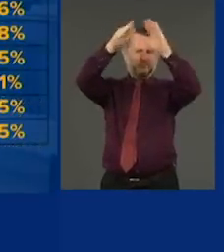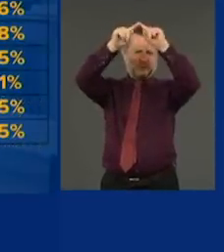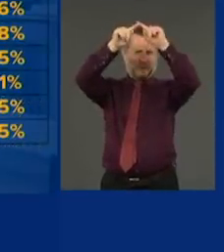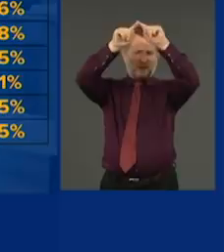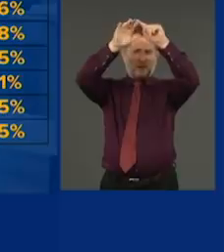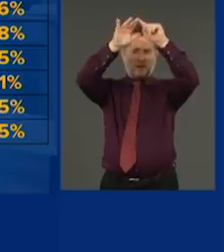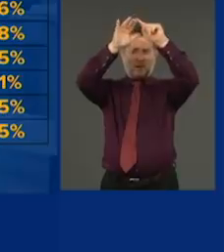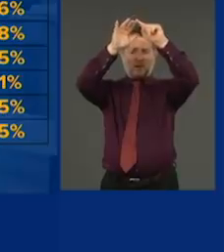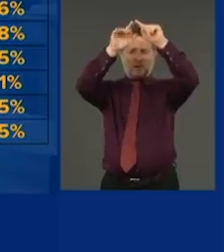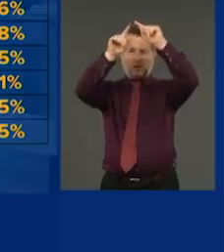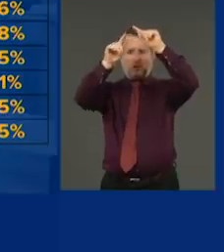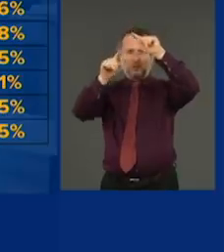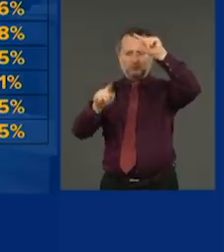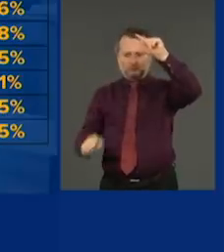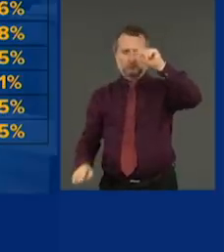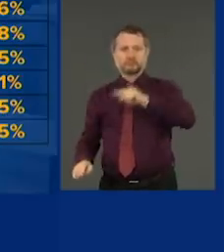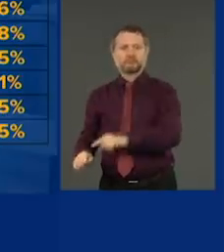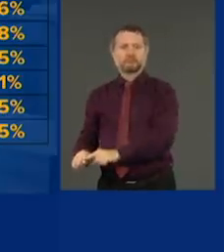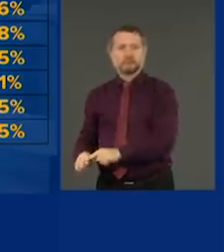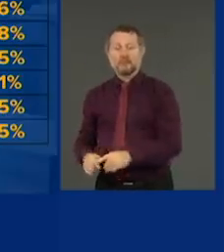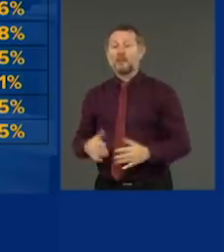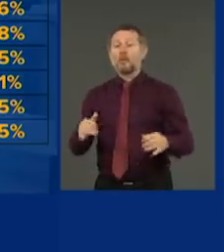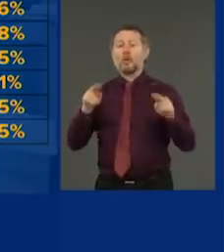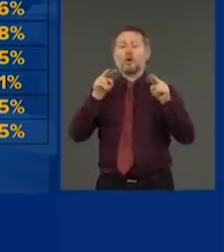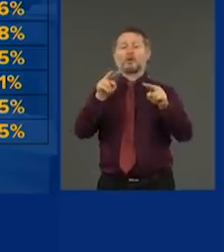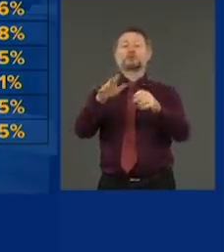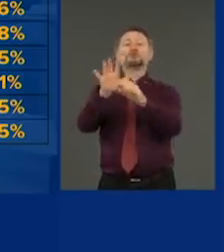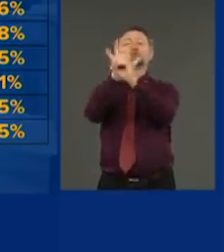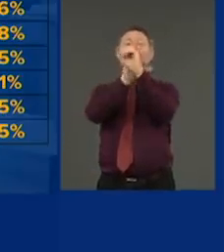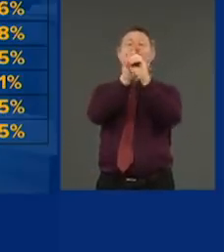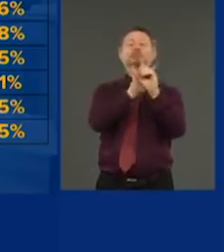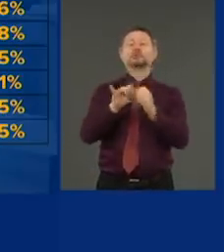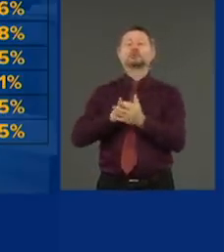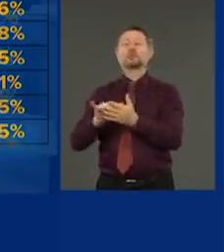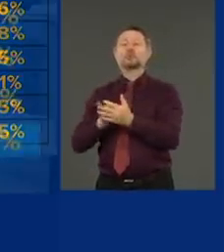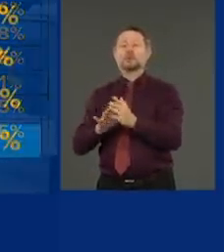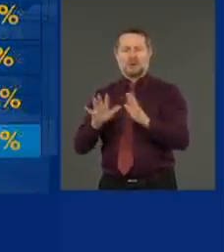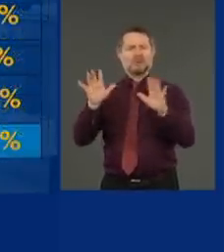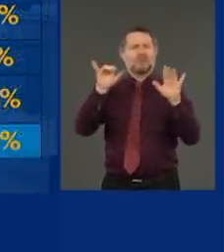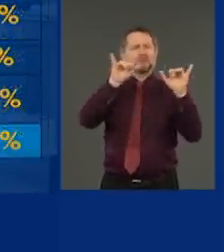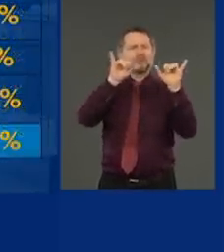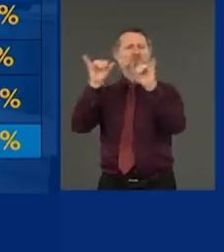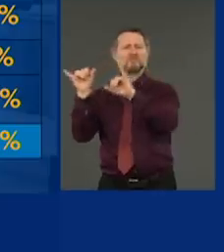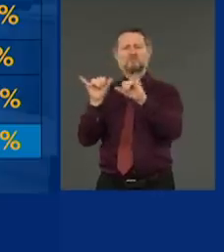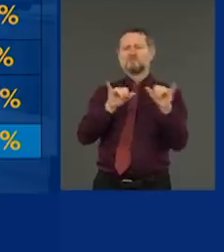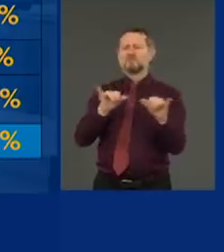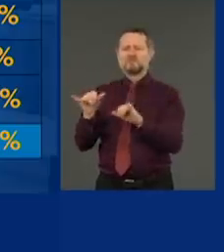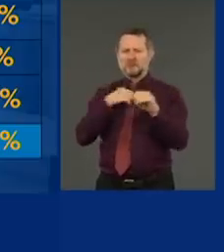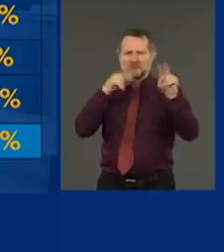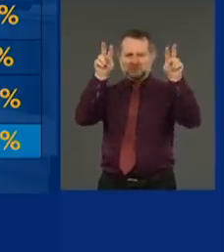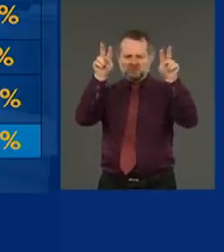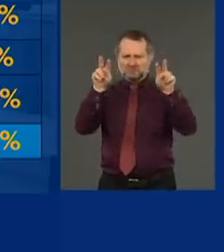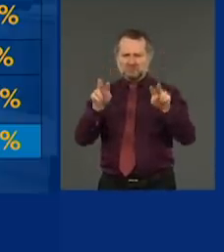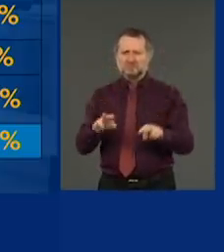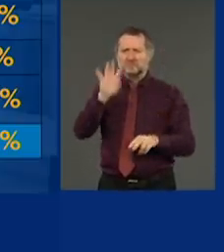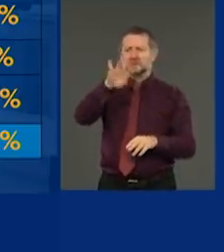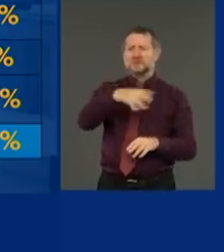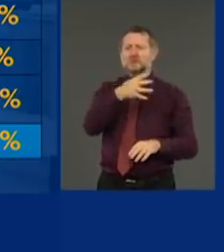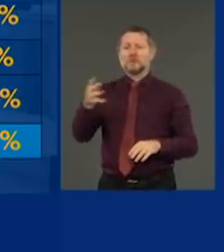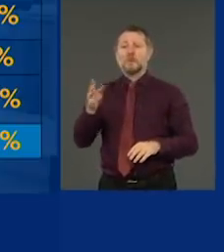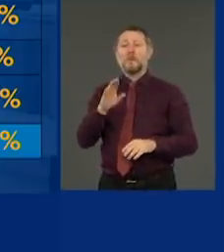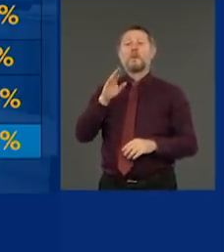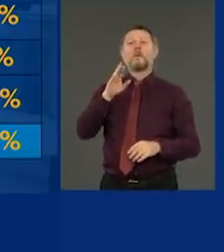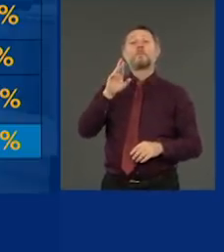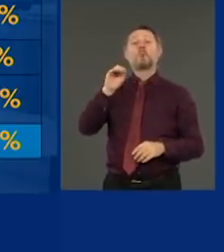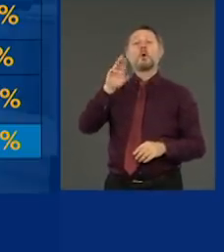When you look across the regions, they're all basically consistent. When you look at the boroughs across Manhattan,